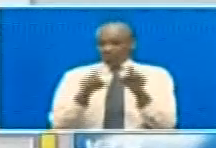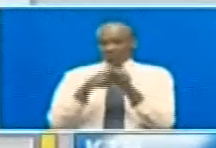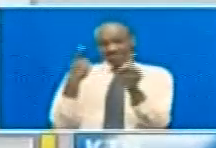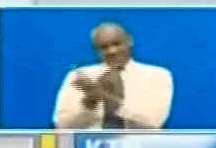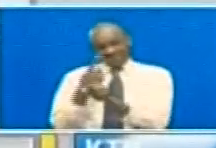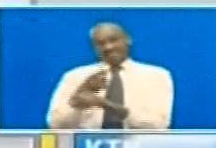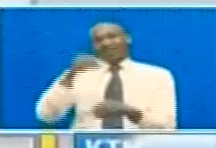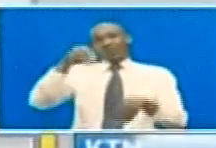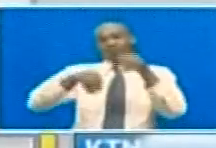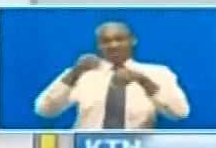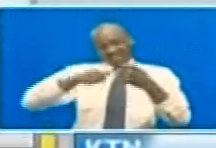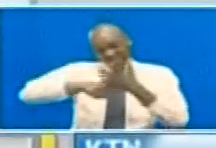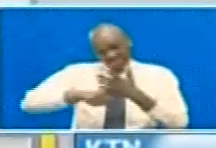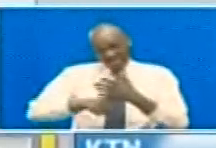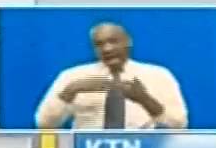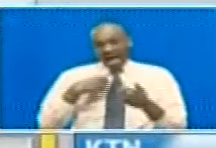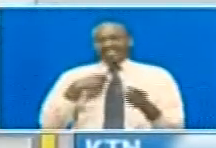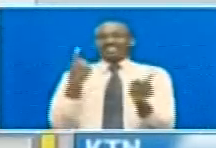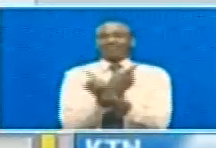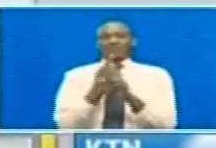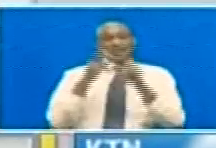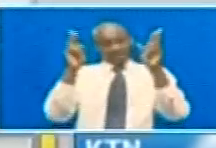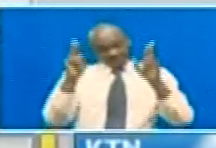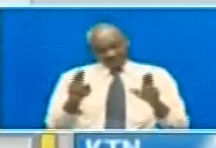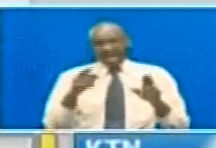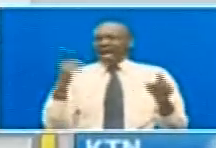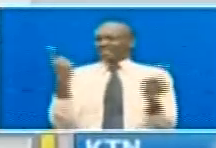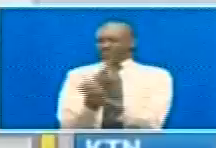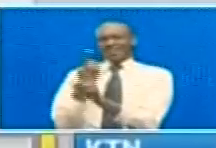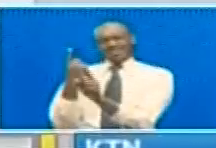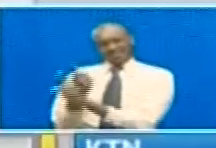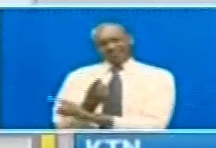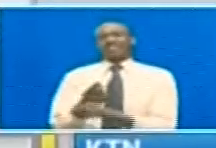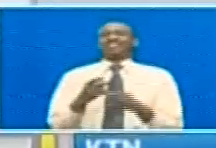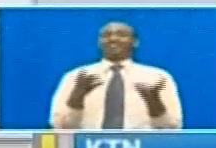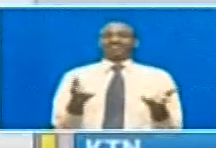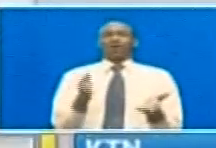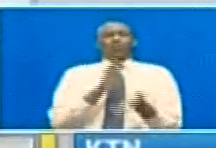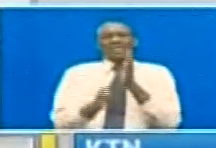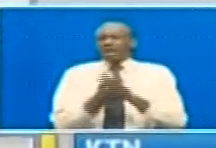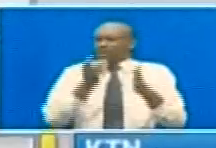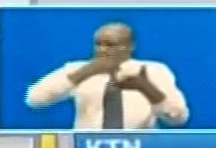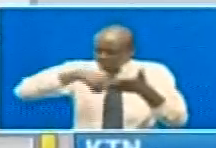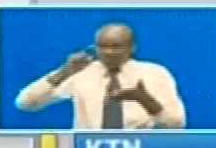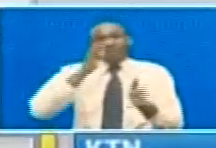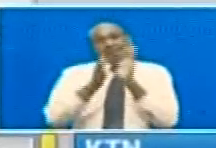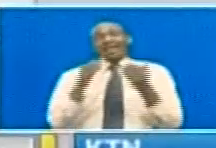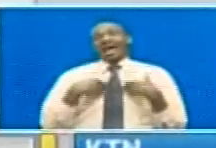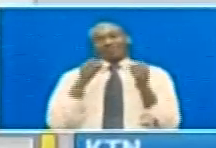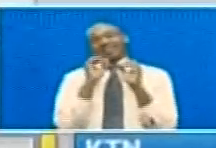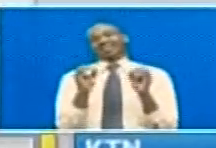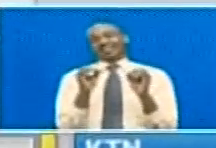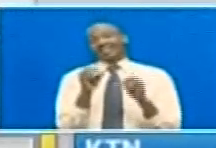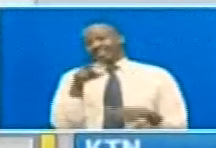identification devices, universal polling kits, and electronic results transmission systems without an approved procurement plan. This, the